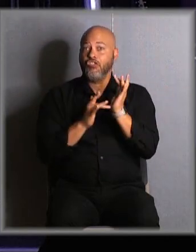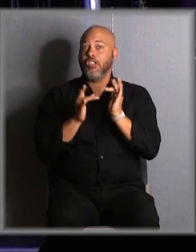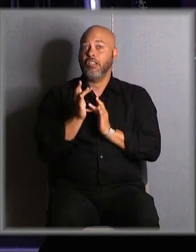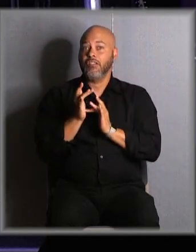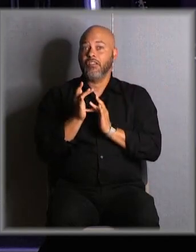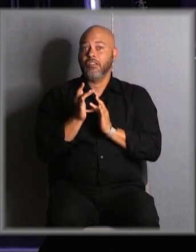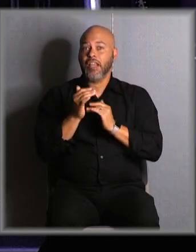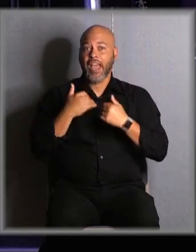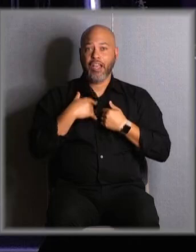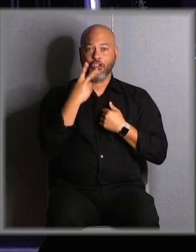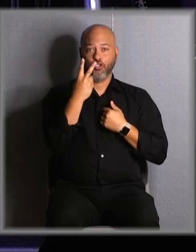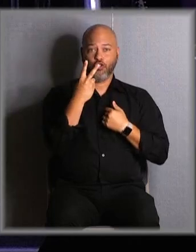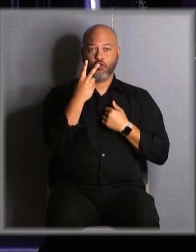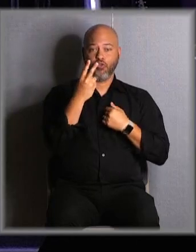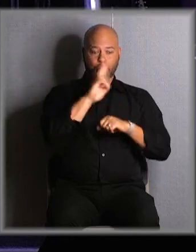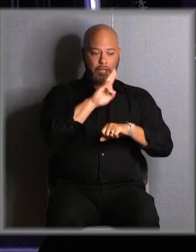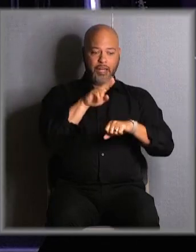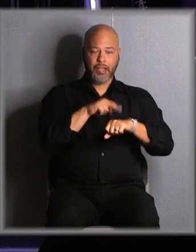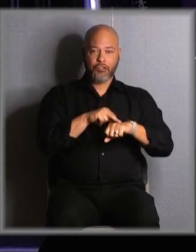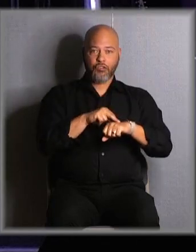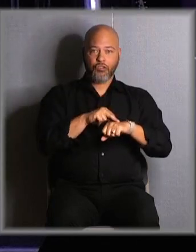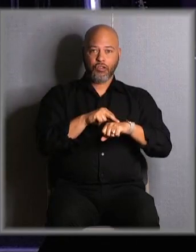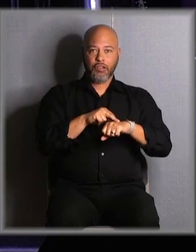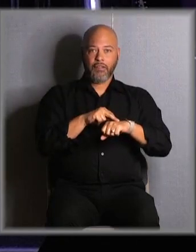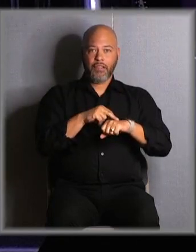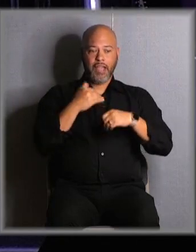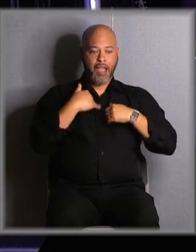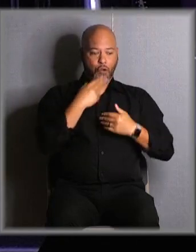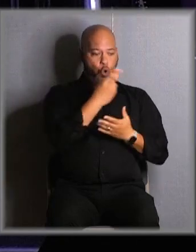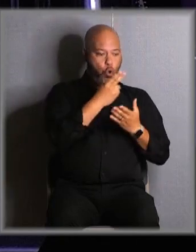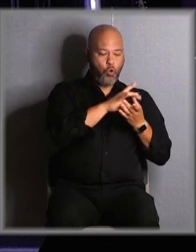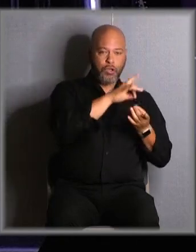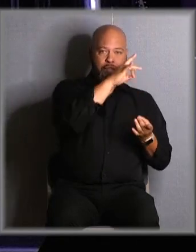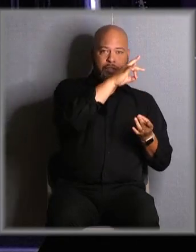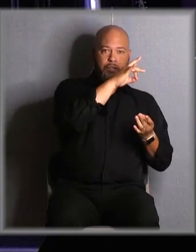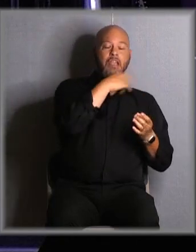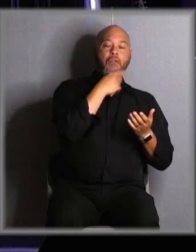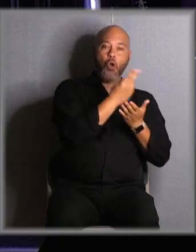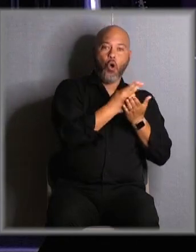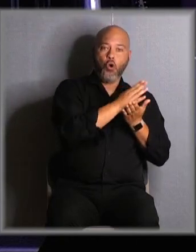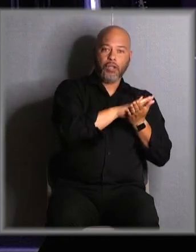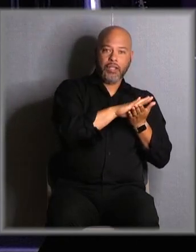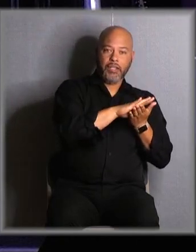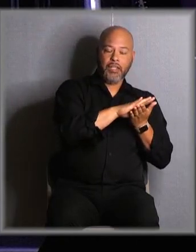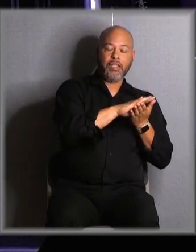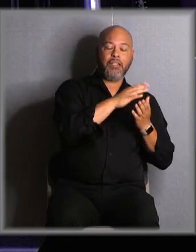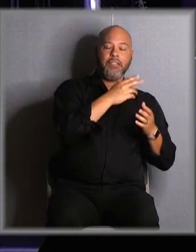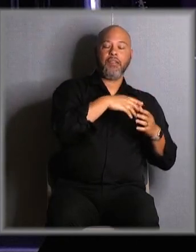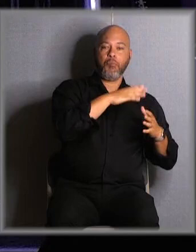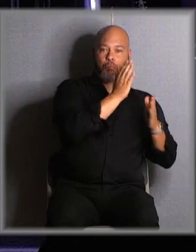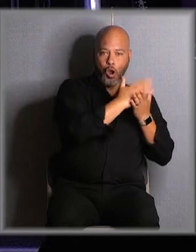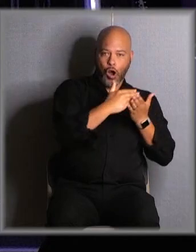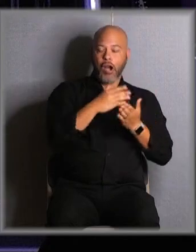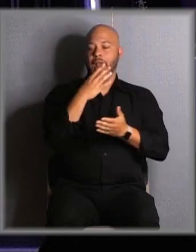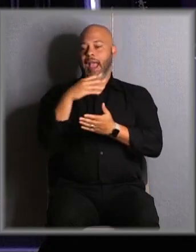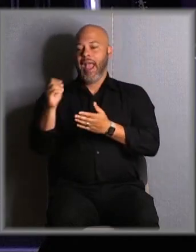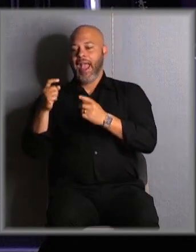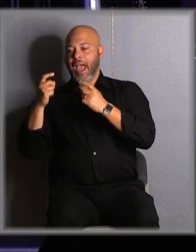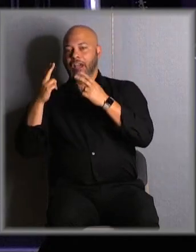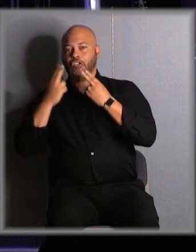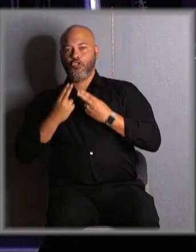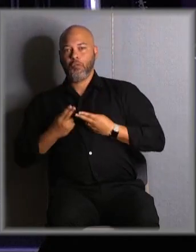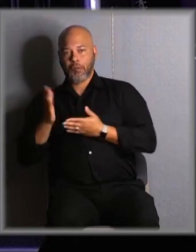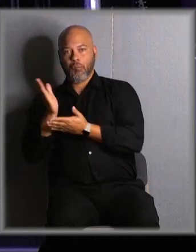two natures. He had a divinity side and a humanity side. He was just like you